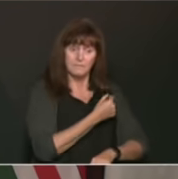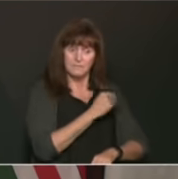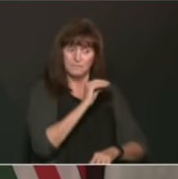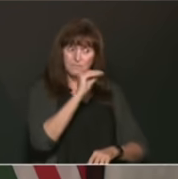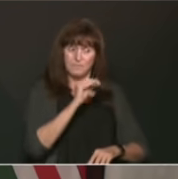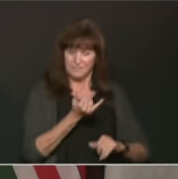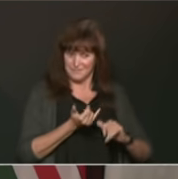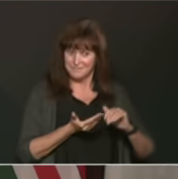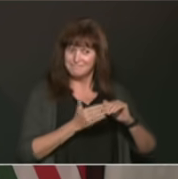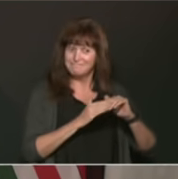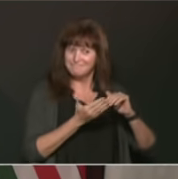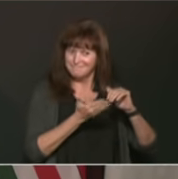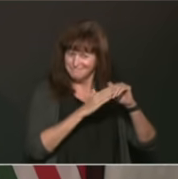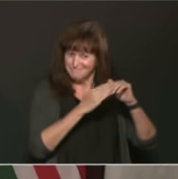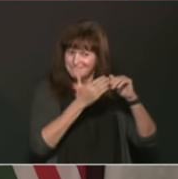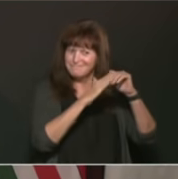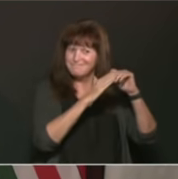Currently,